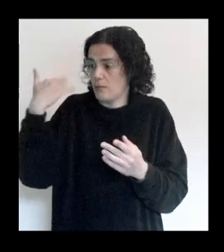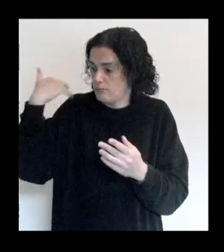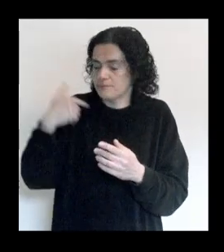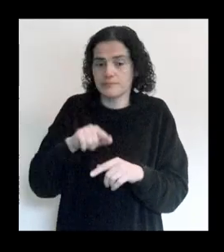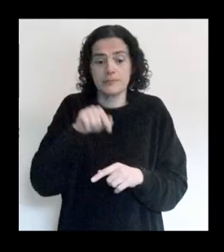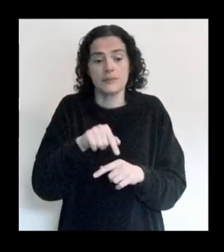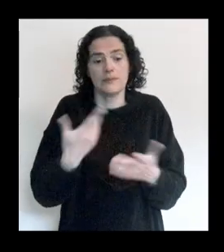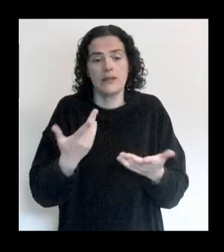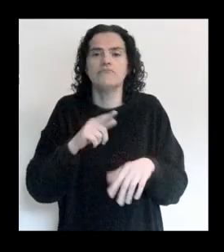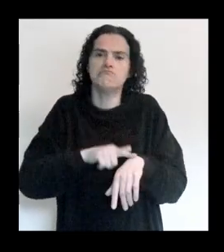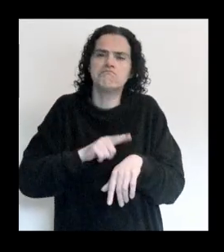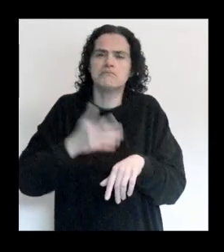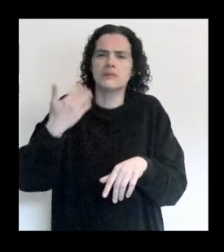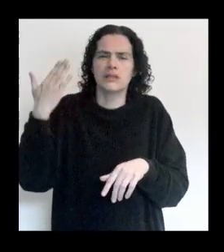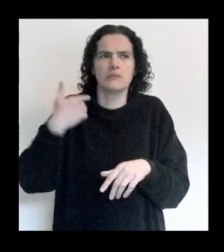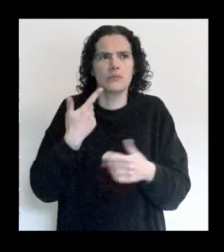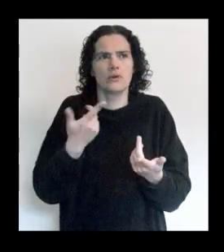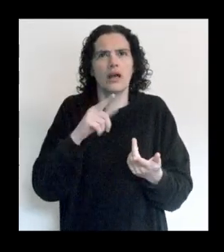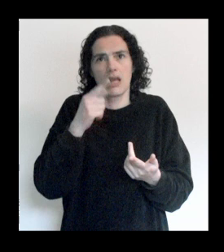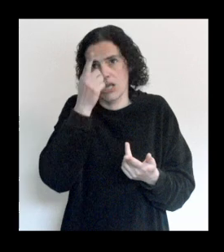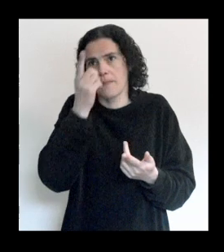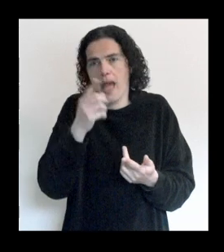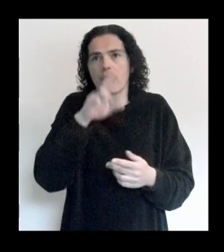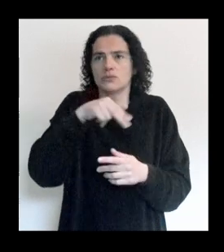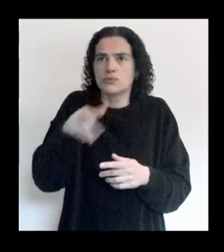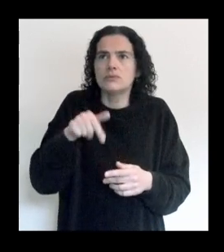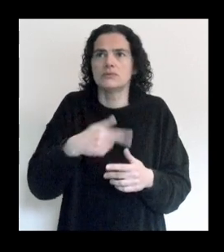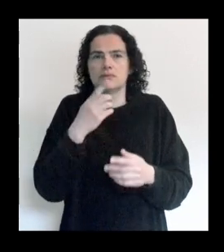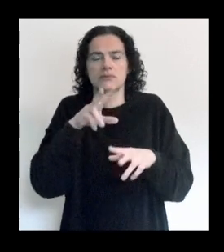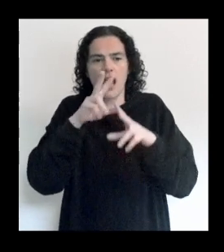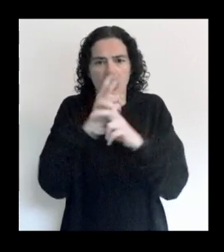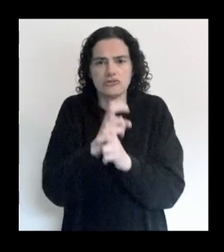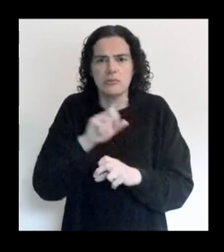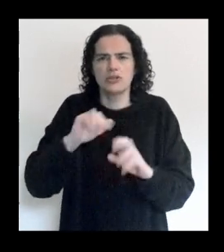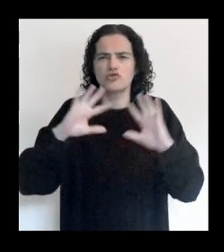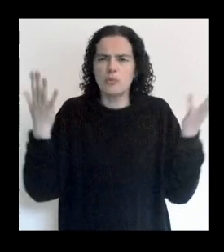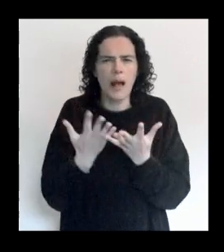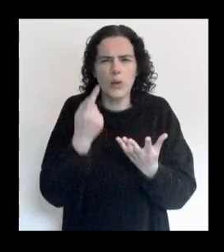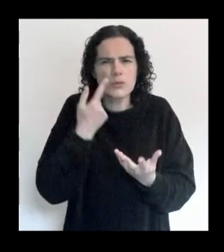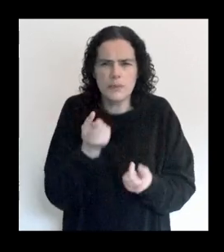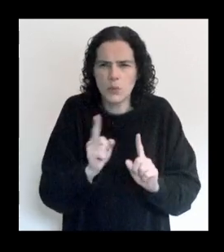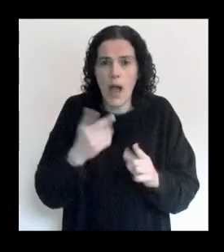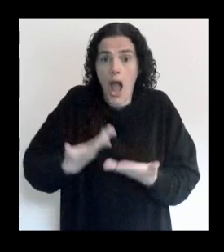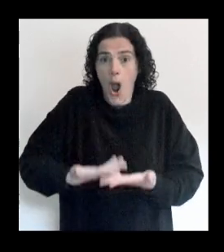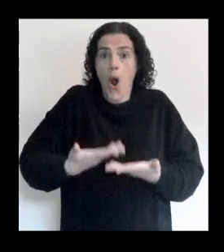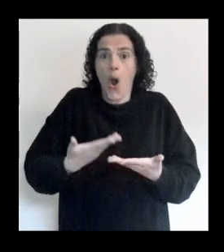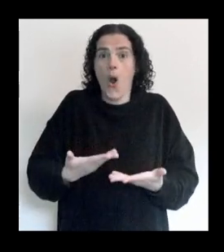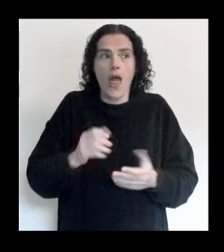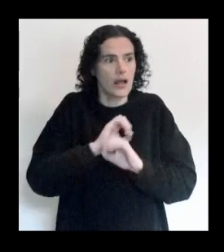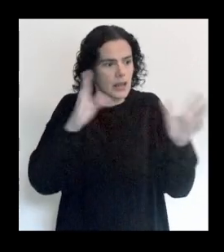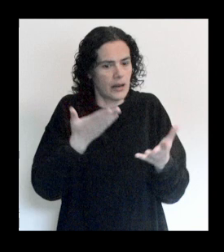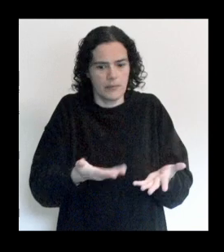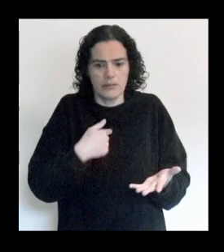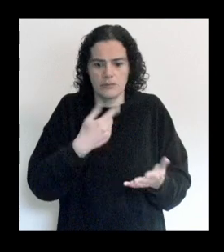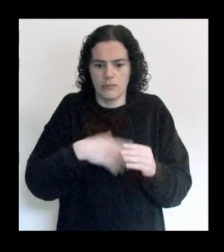Lasnik, who at that time was, mostly known in Germany and Switzerland and Austria, but not, the globally well-known artist she is today,